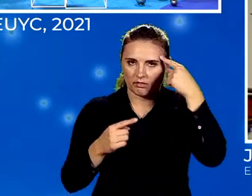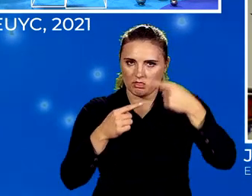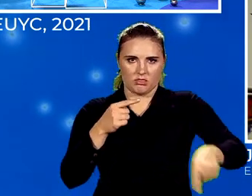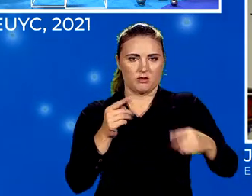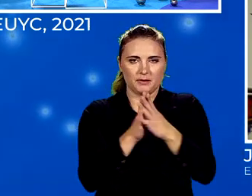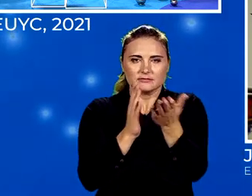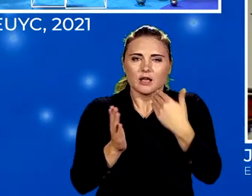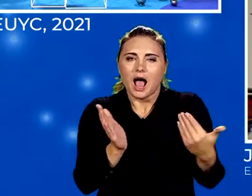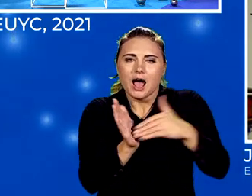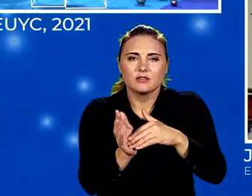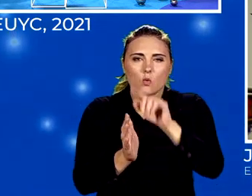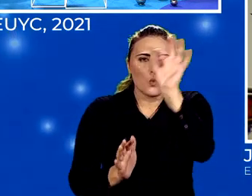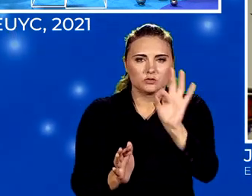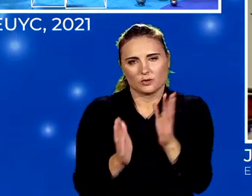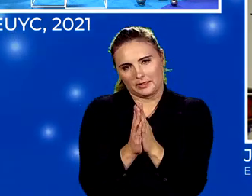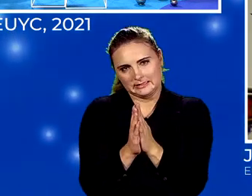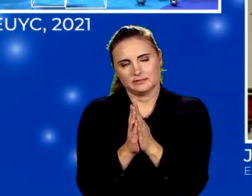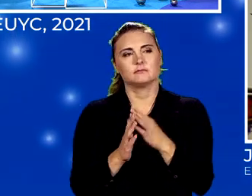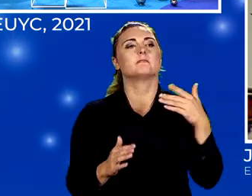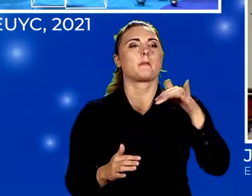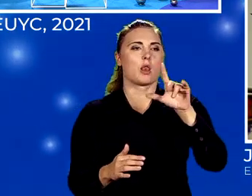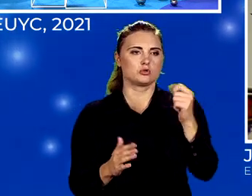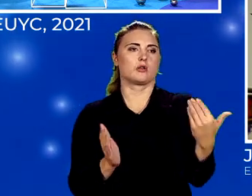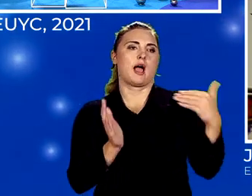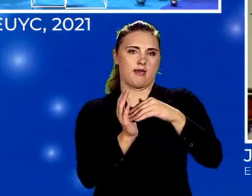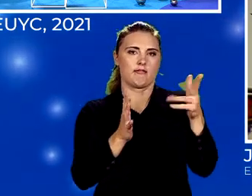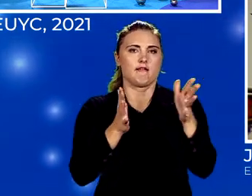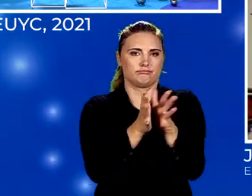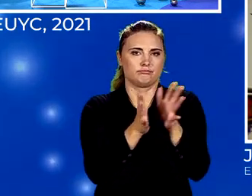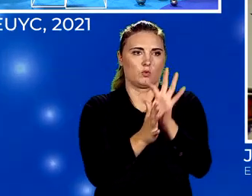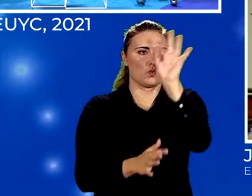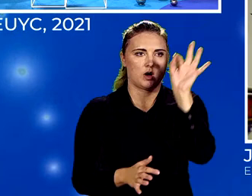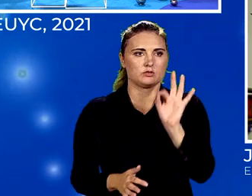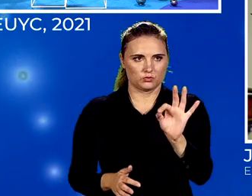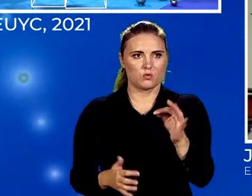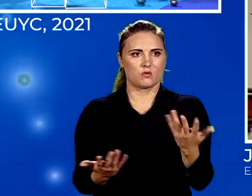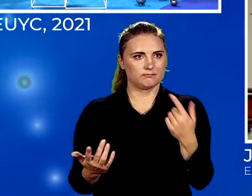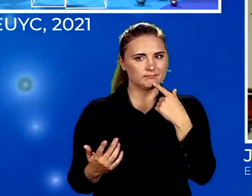when it comes to people with disabilities, but this one, this time with me, with people who also face some economic